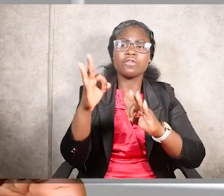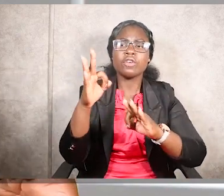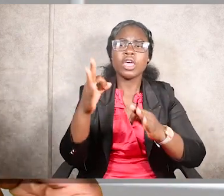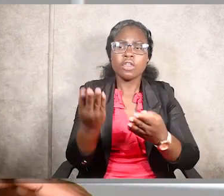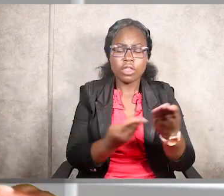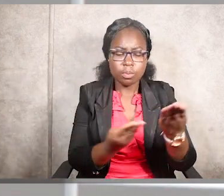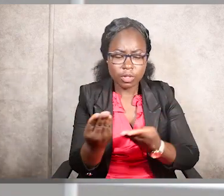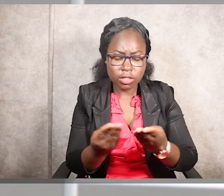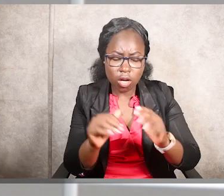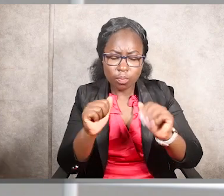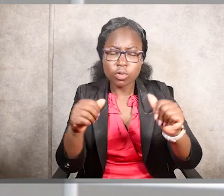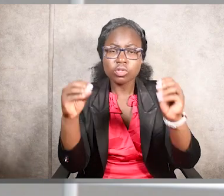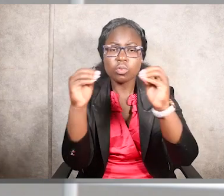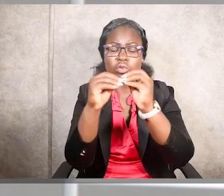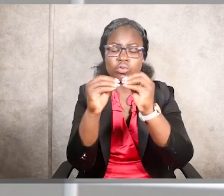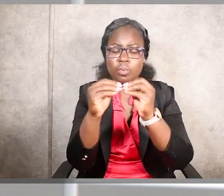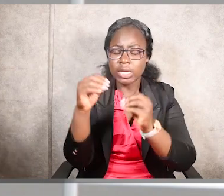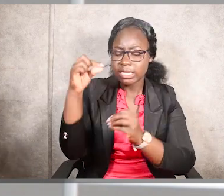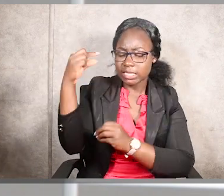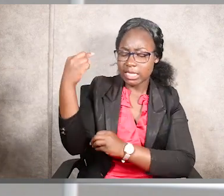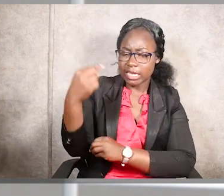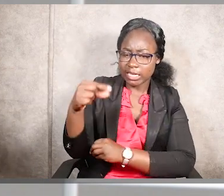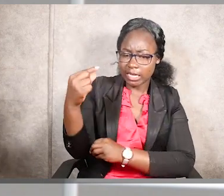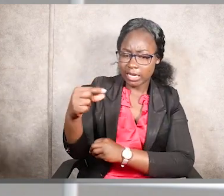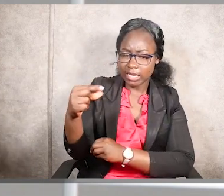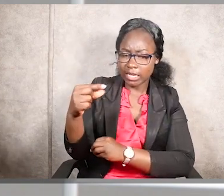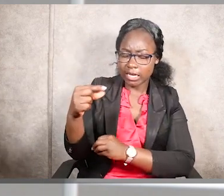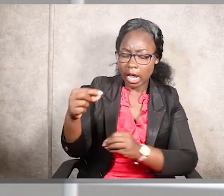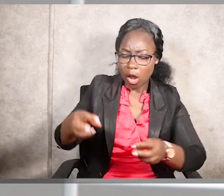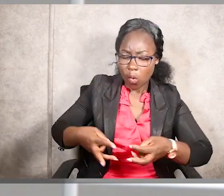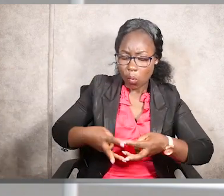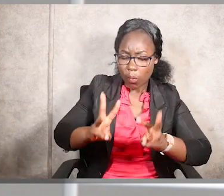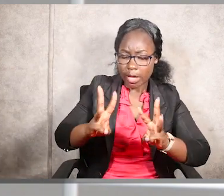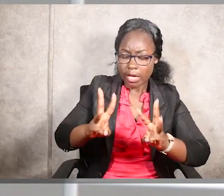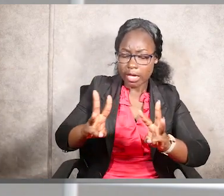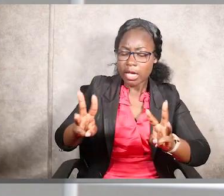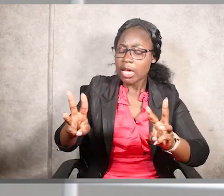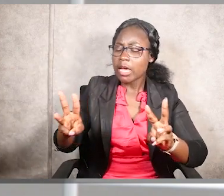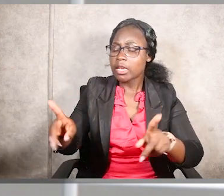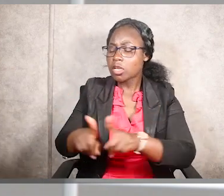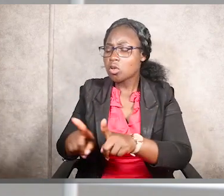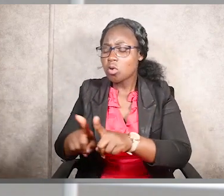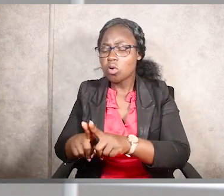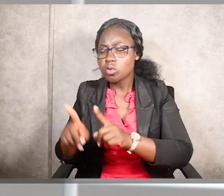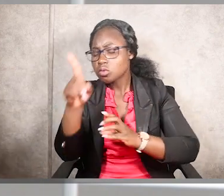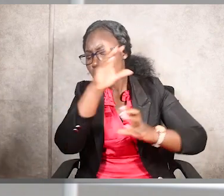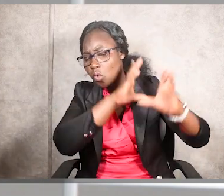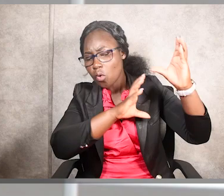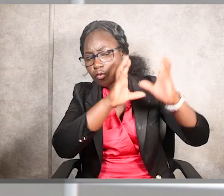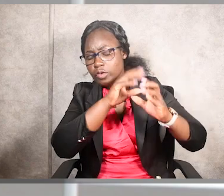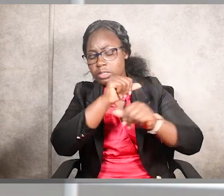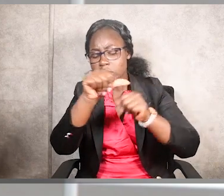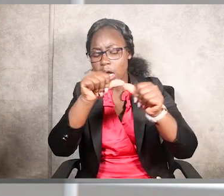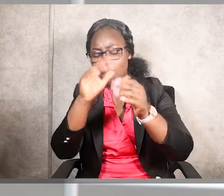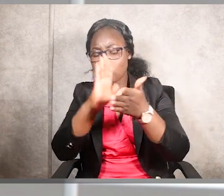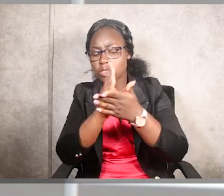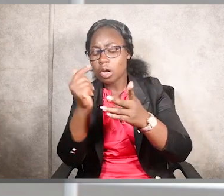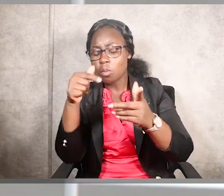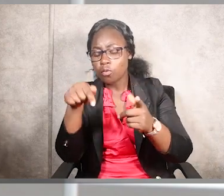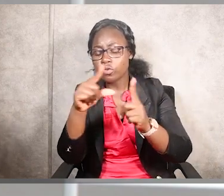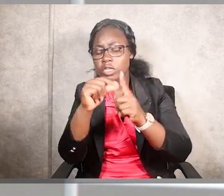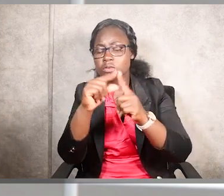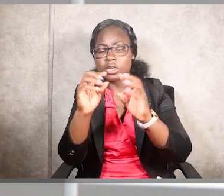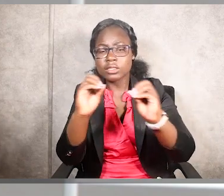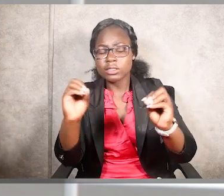to meet the green aspect. And don't be confused about some of these terms. Maybe they